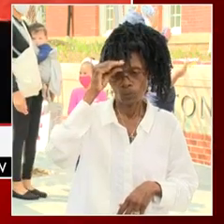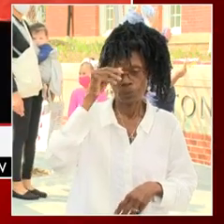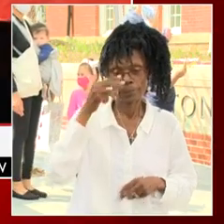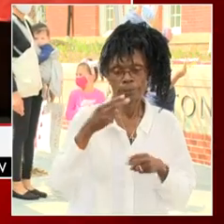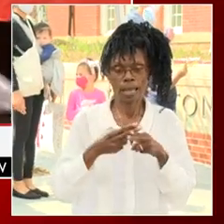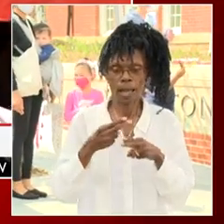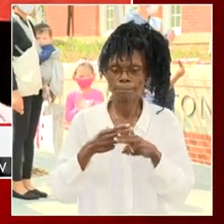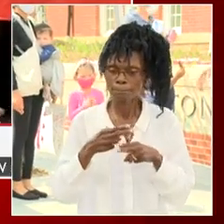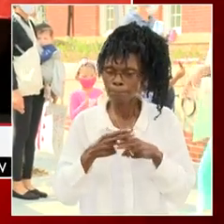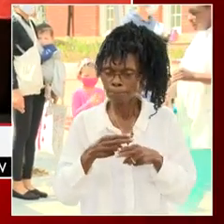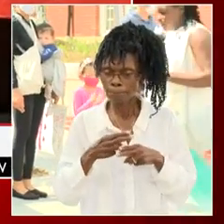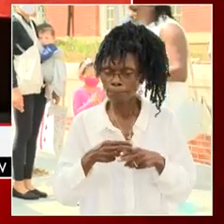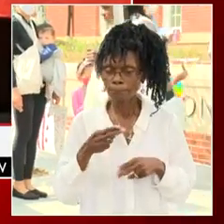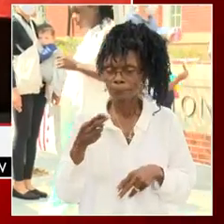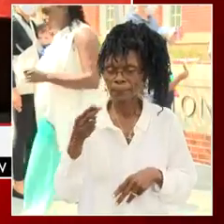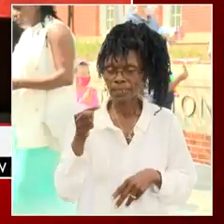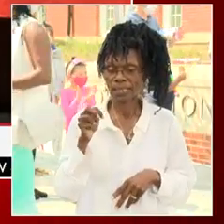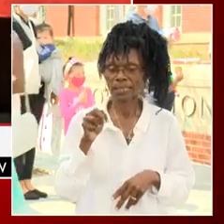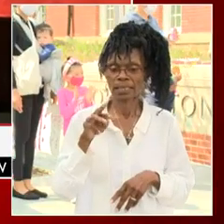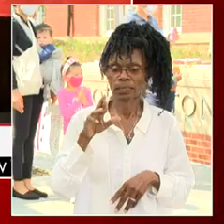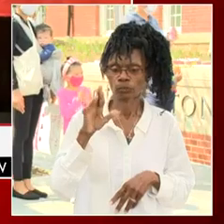mayor.